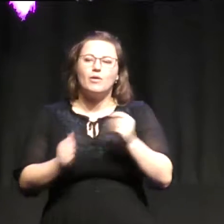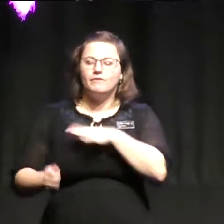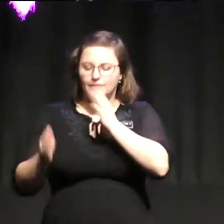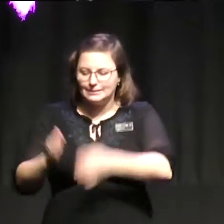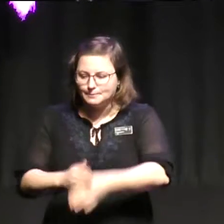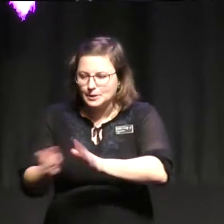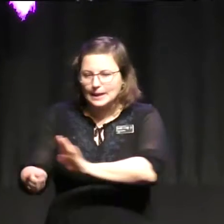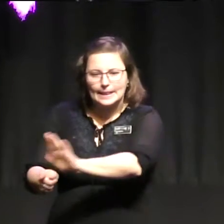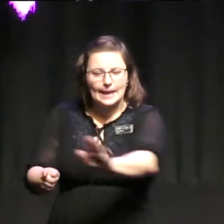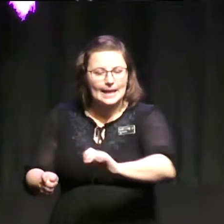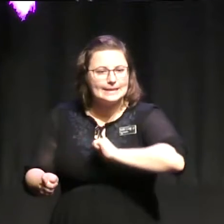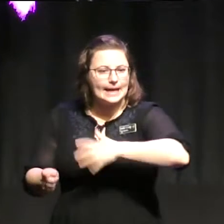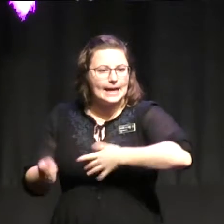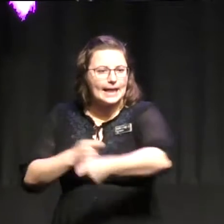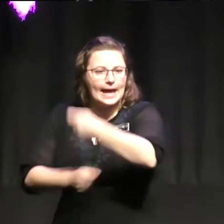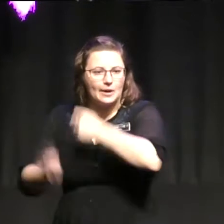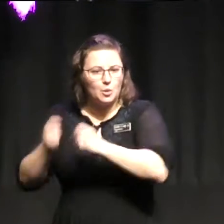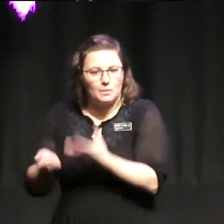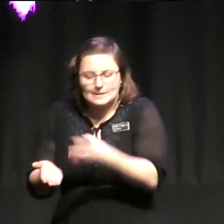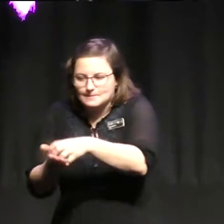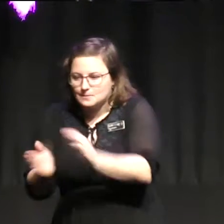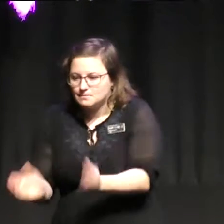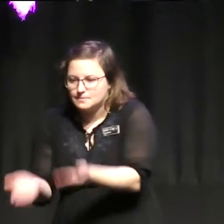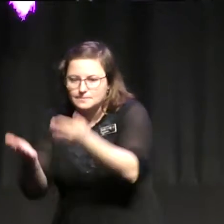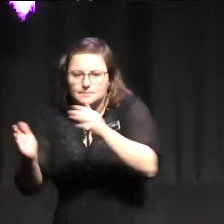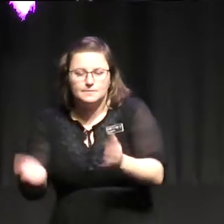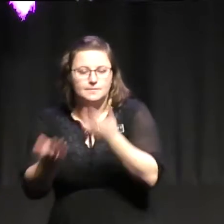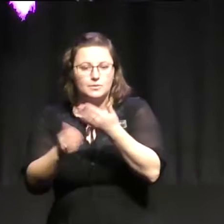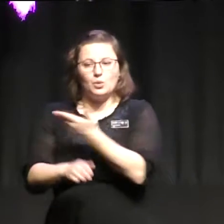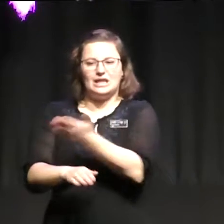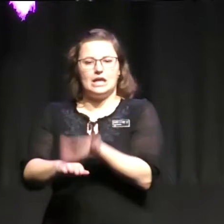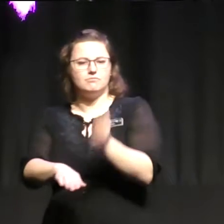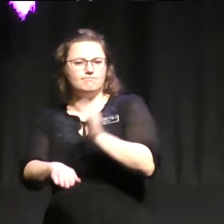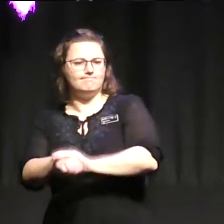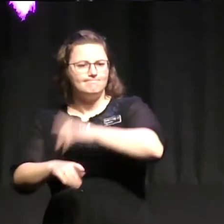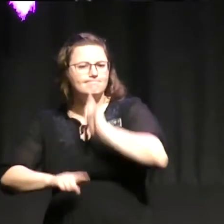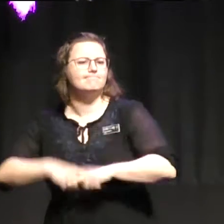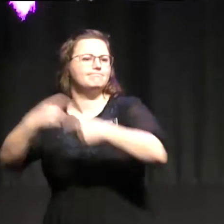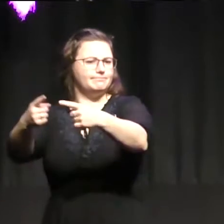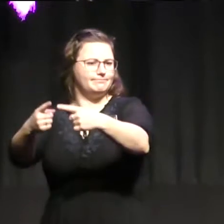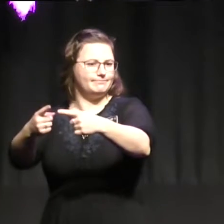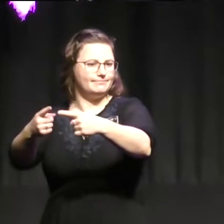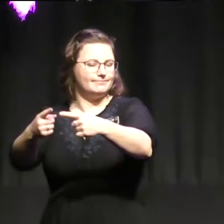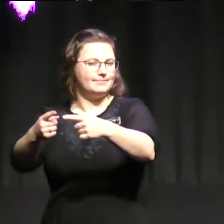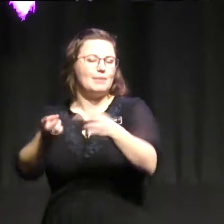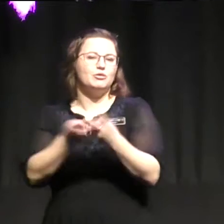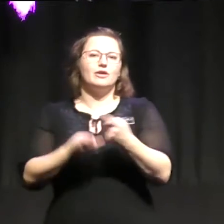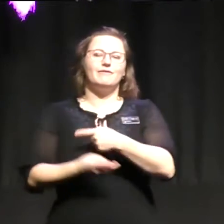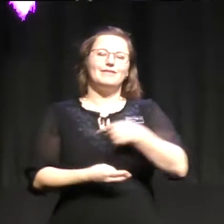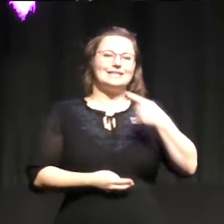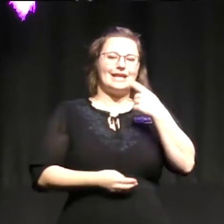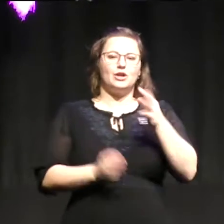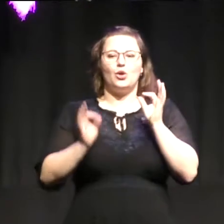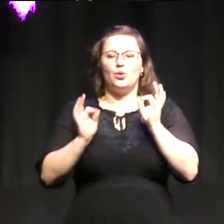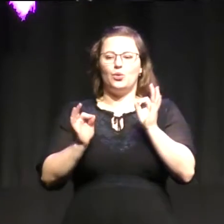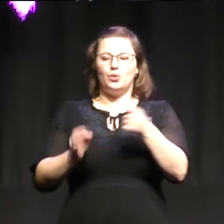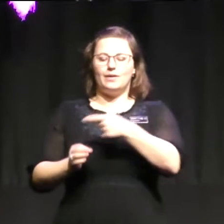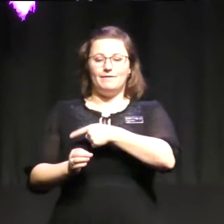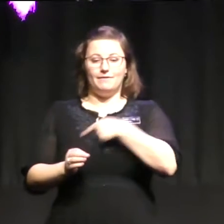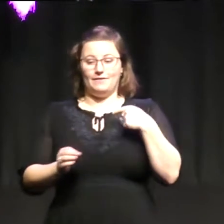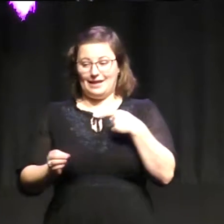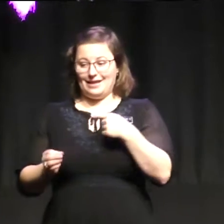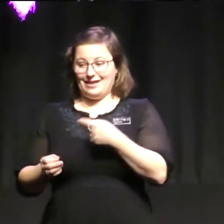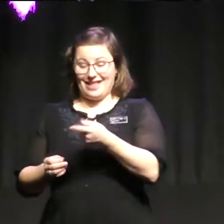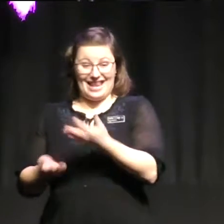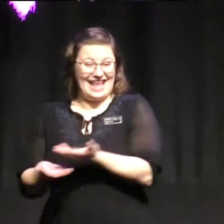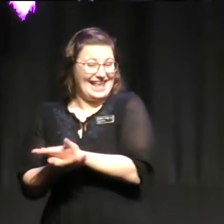economic organizations and you take them to scale. So we call it as how do you bring the informal